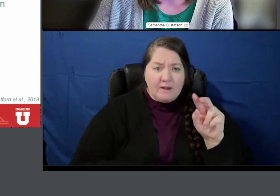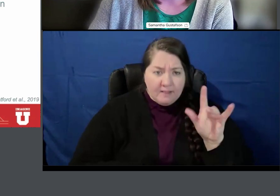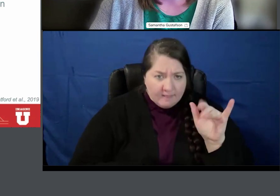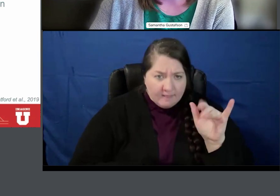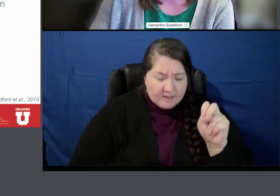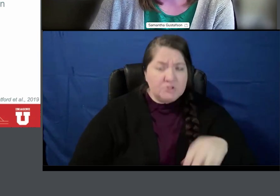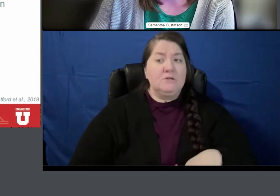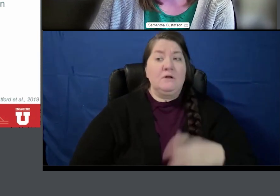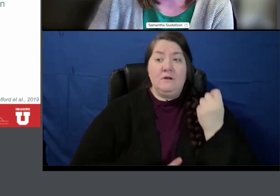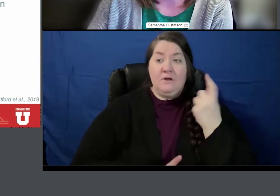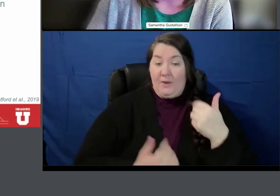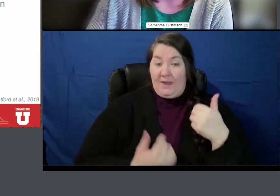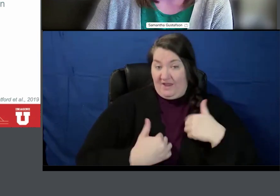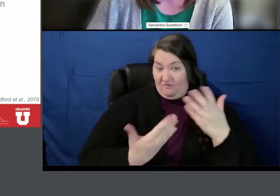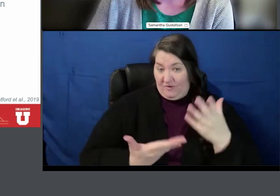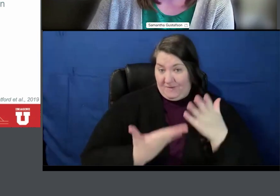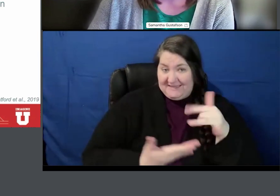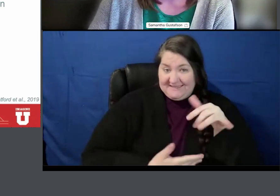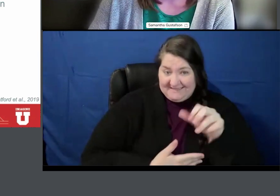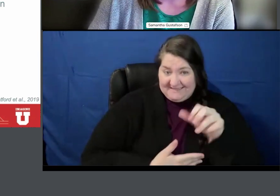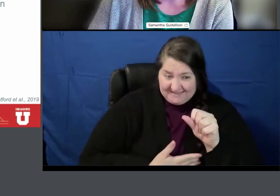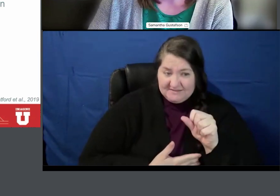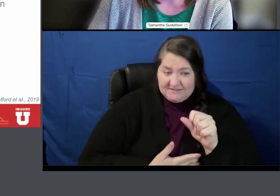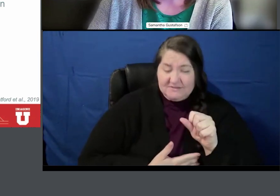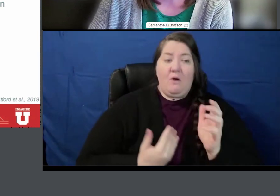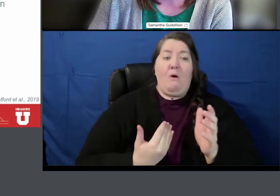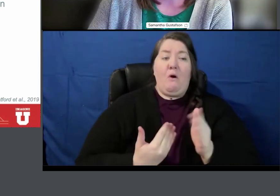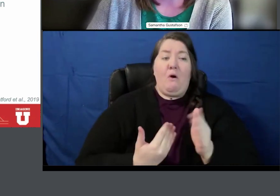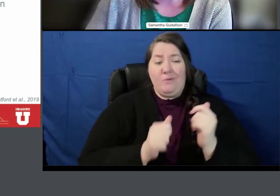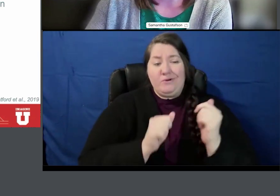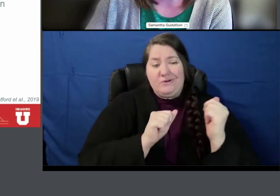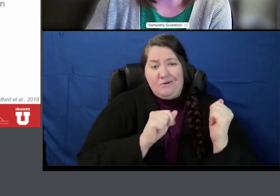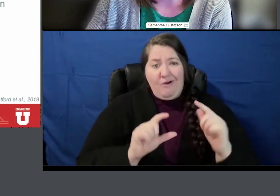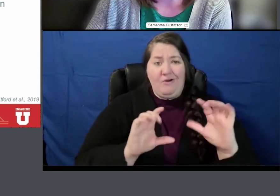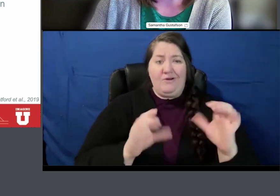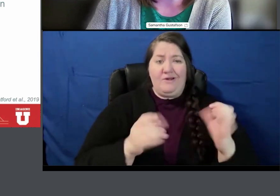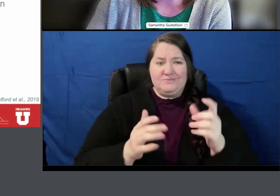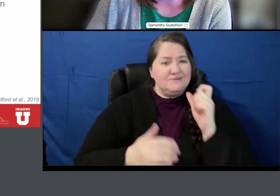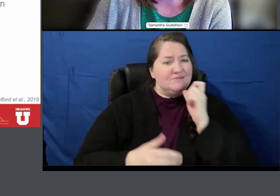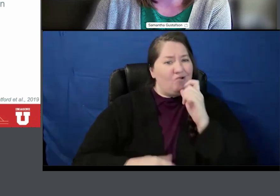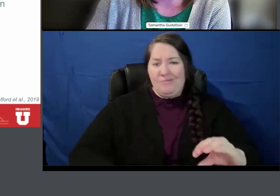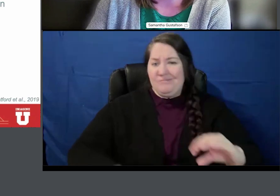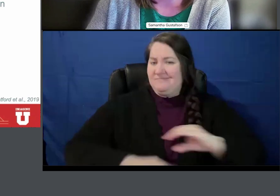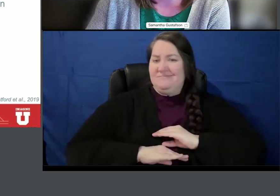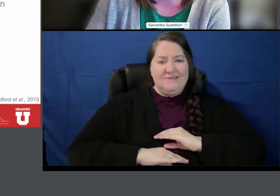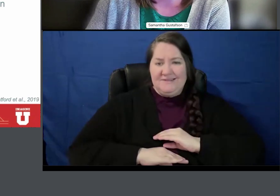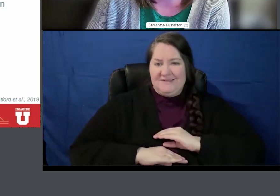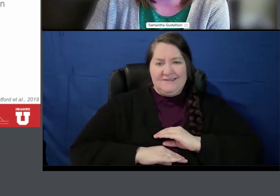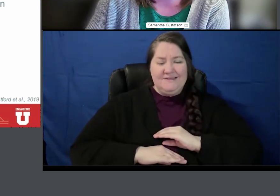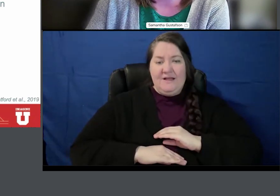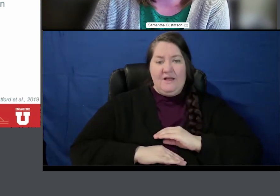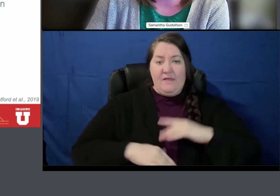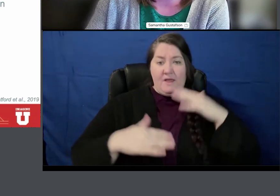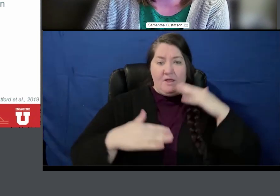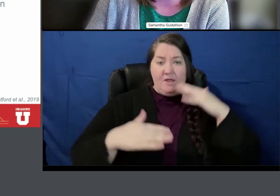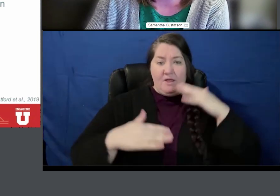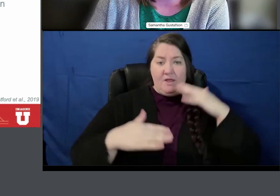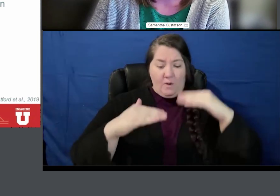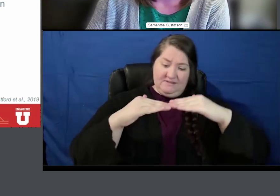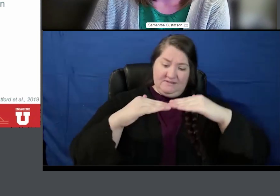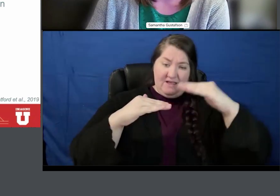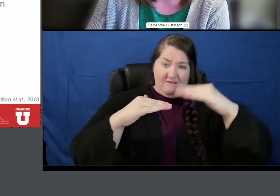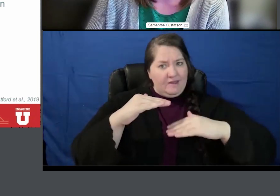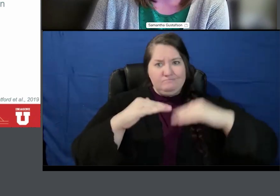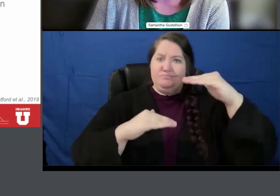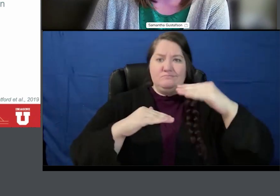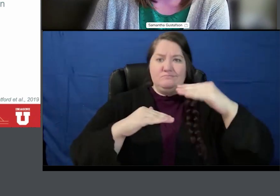those recommendations, almost all classrooms do not meet those recommendations. They exceed those unoccupied noise levels.